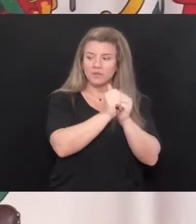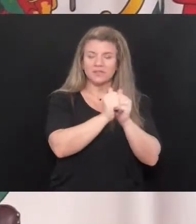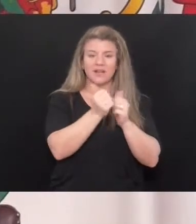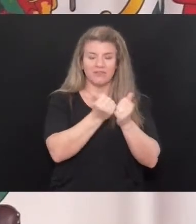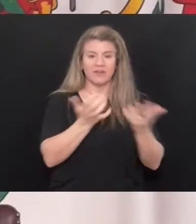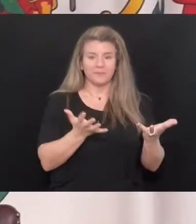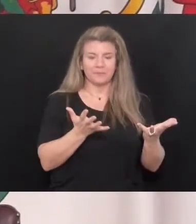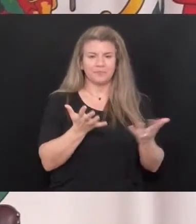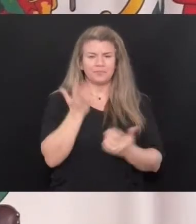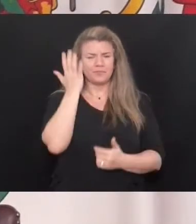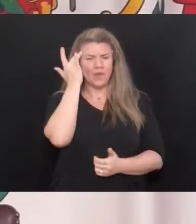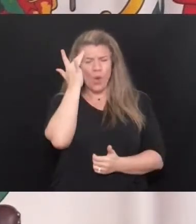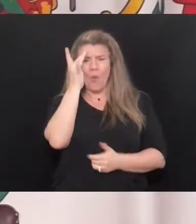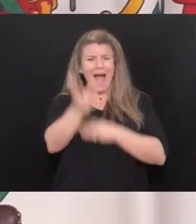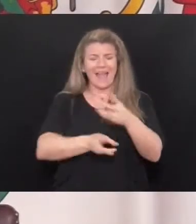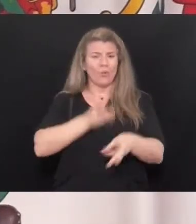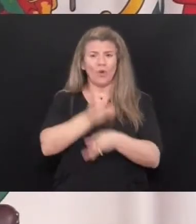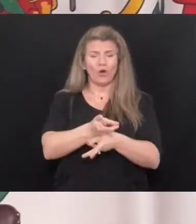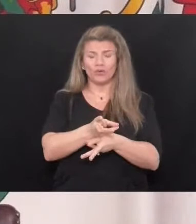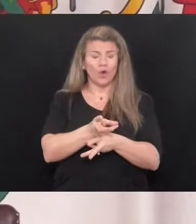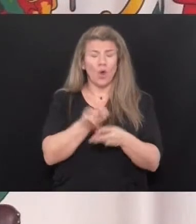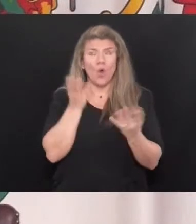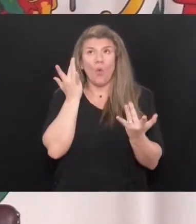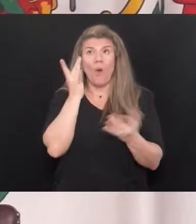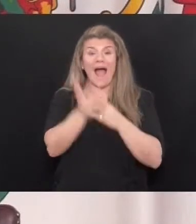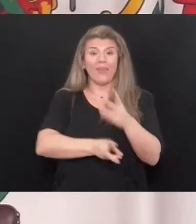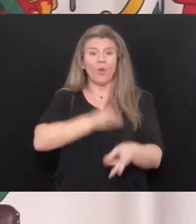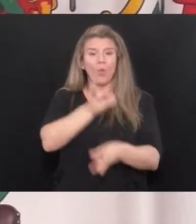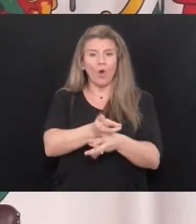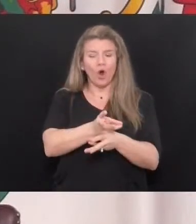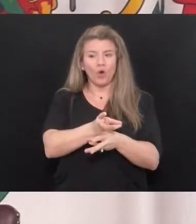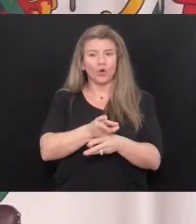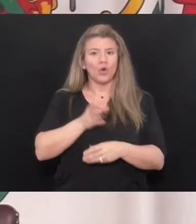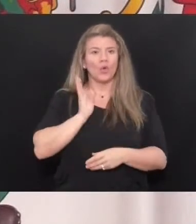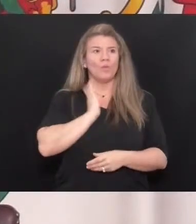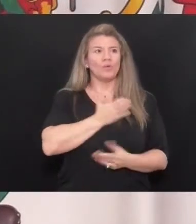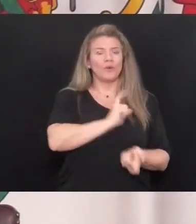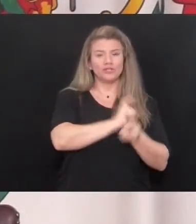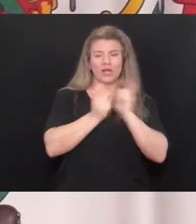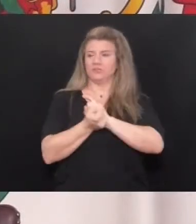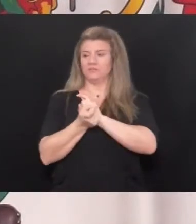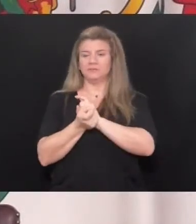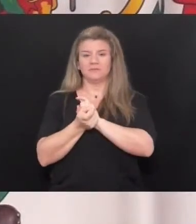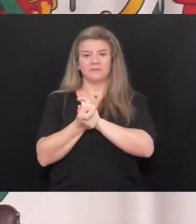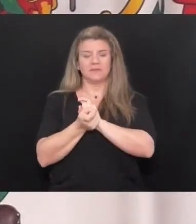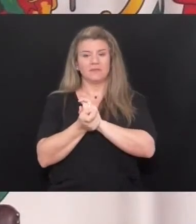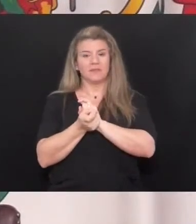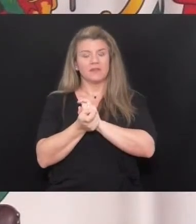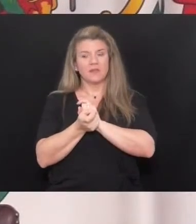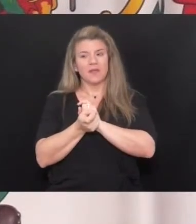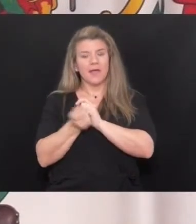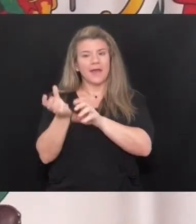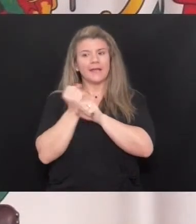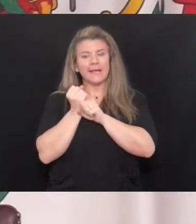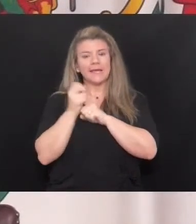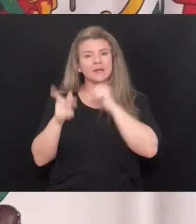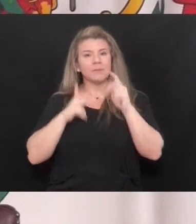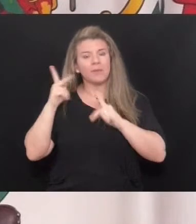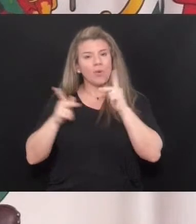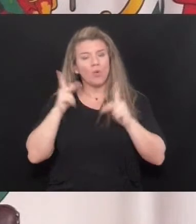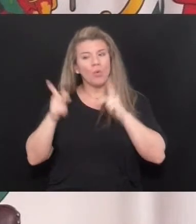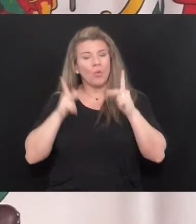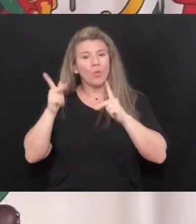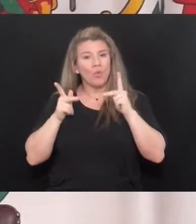everything. Why in the world do we turn around and get people just,